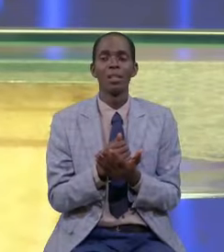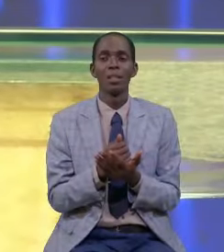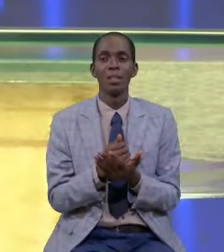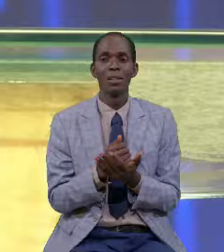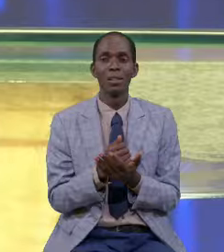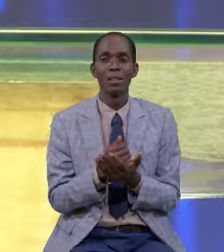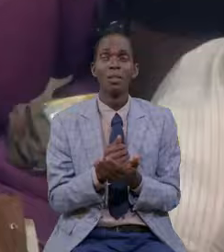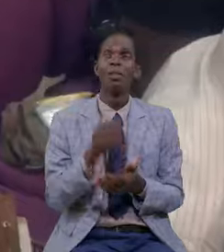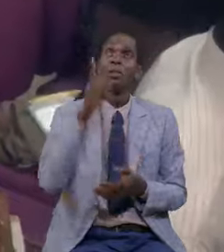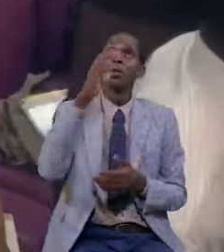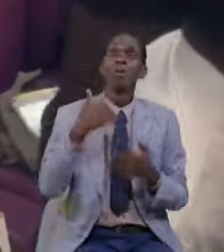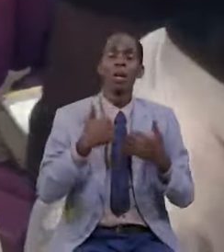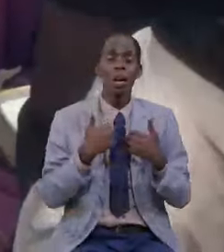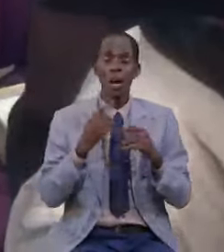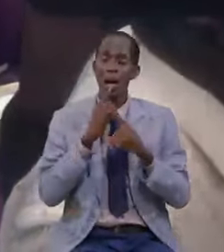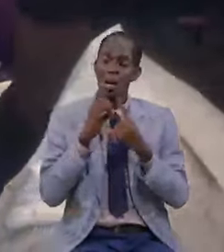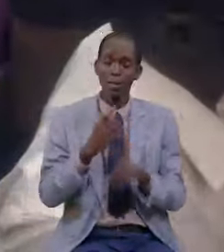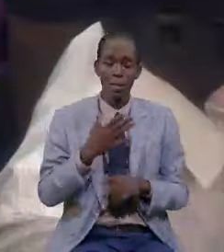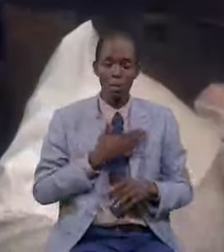God has answered my prayer.